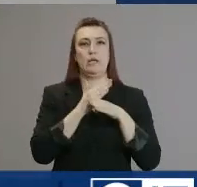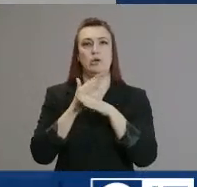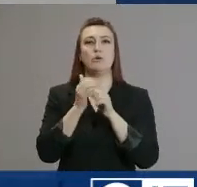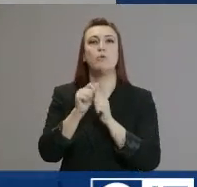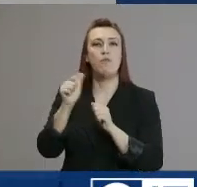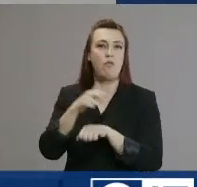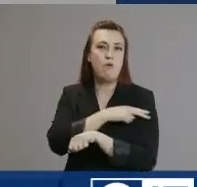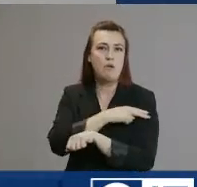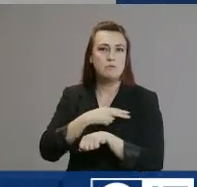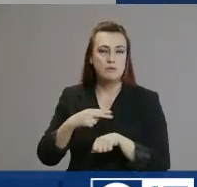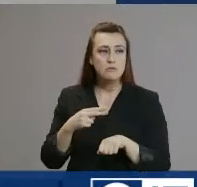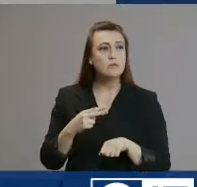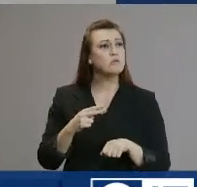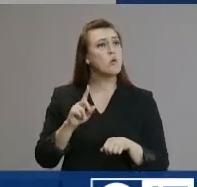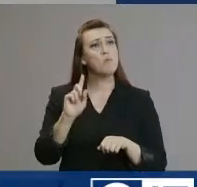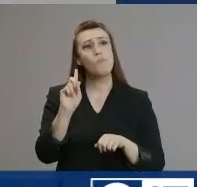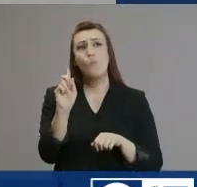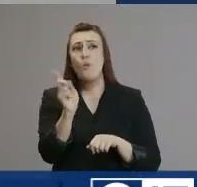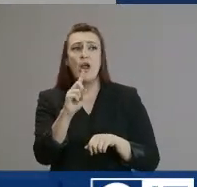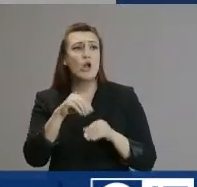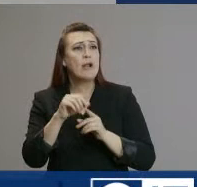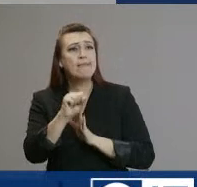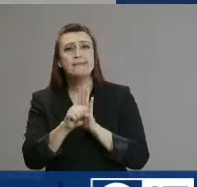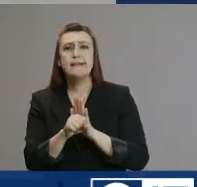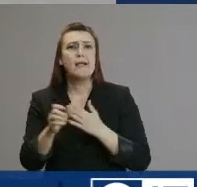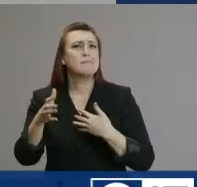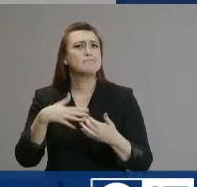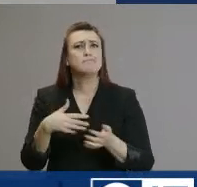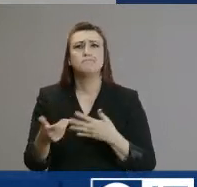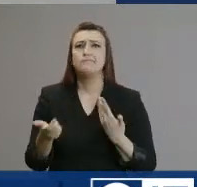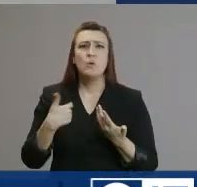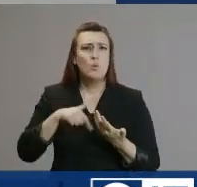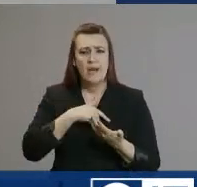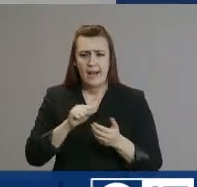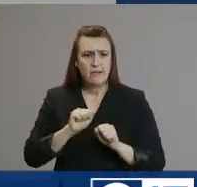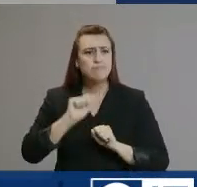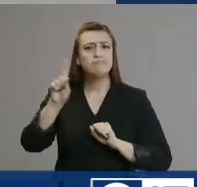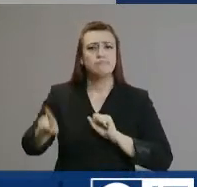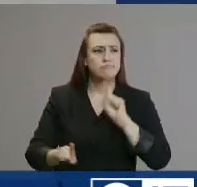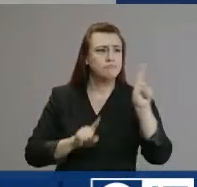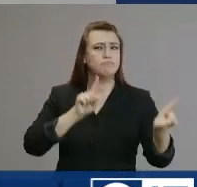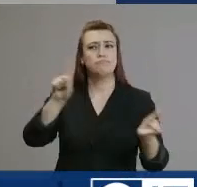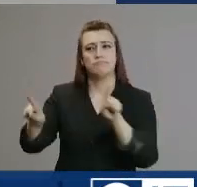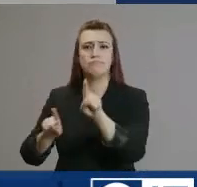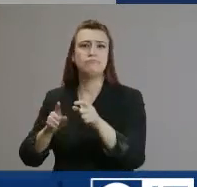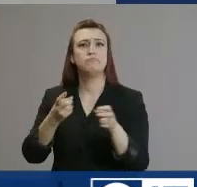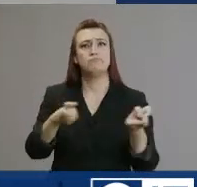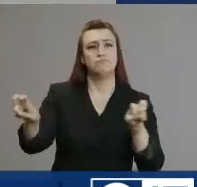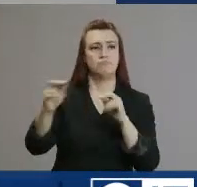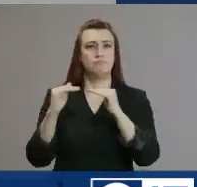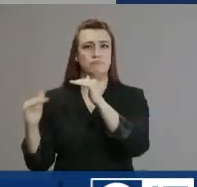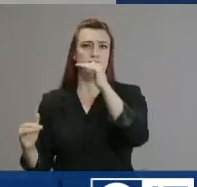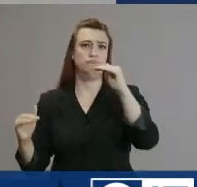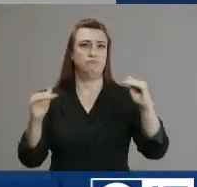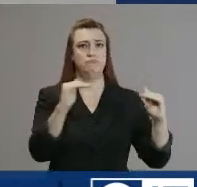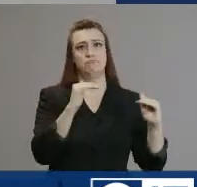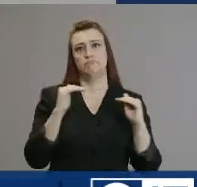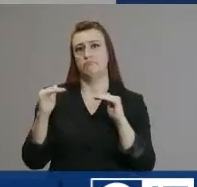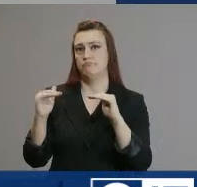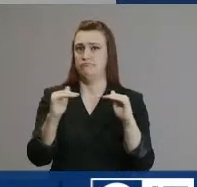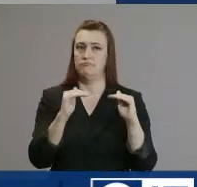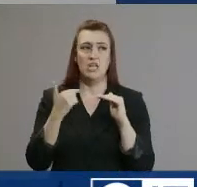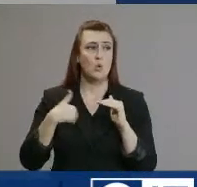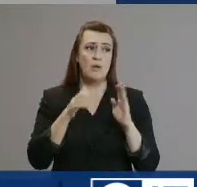are needed, we can get the citizen where they can be cared for. And that's something we've been planning for